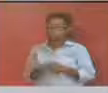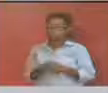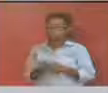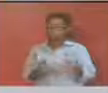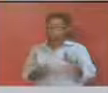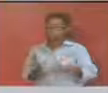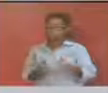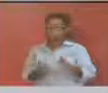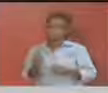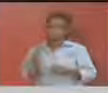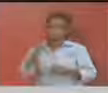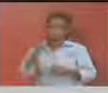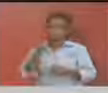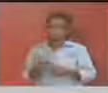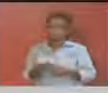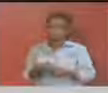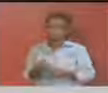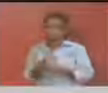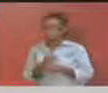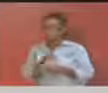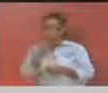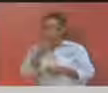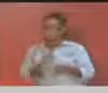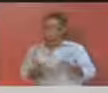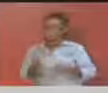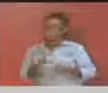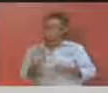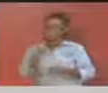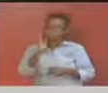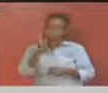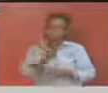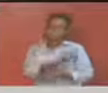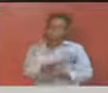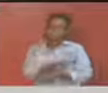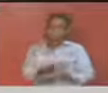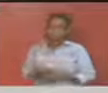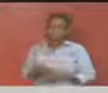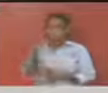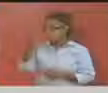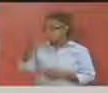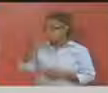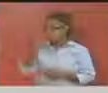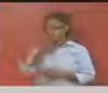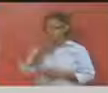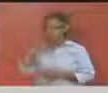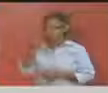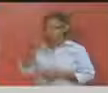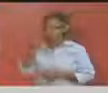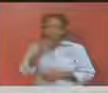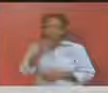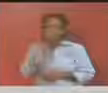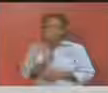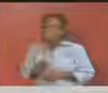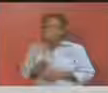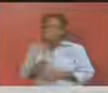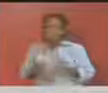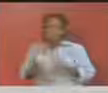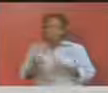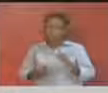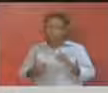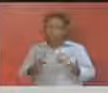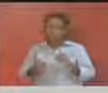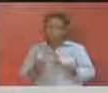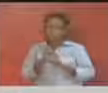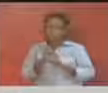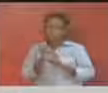figures, because they are high risk, high exposure. And then we start to